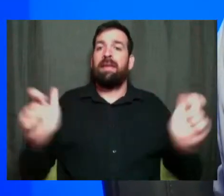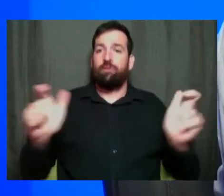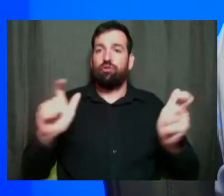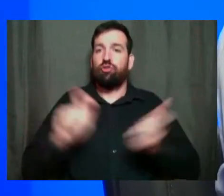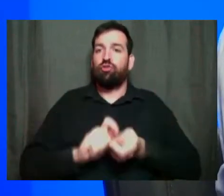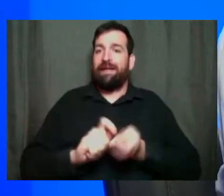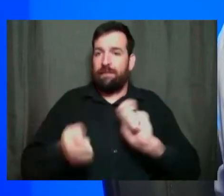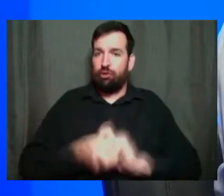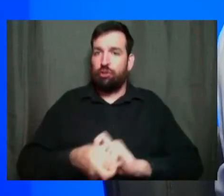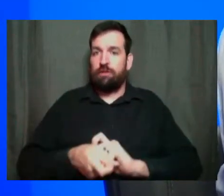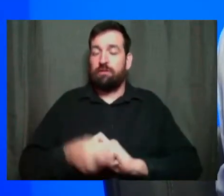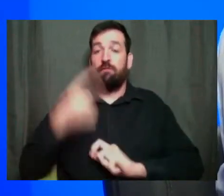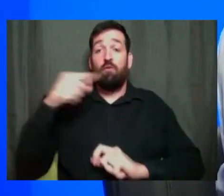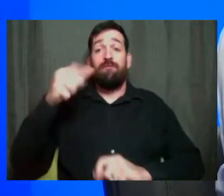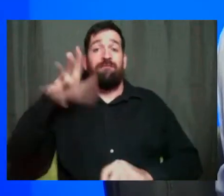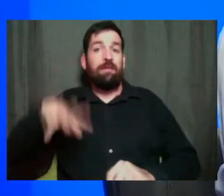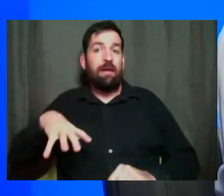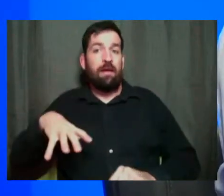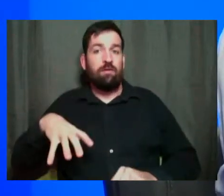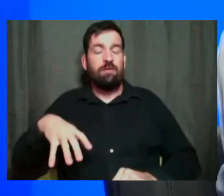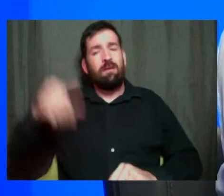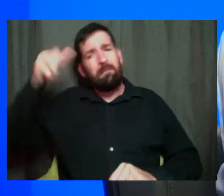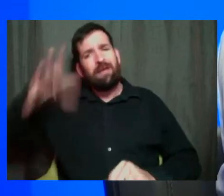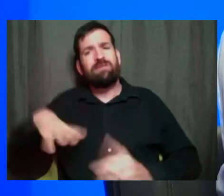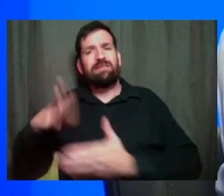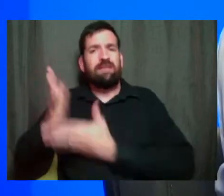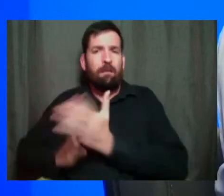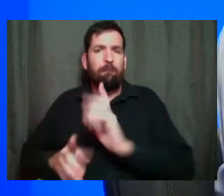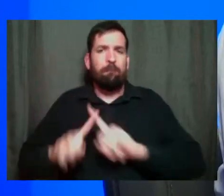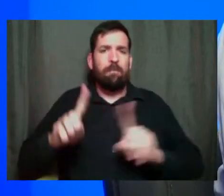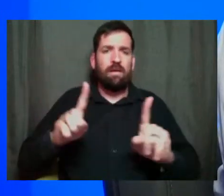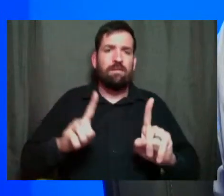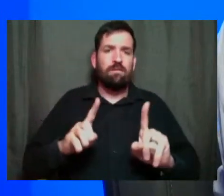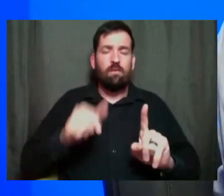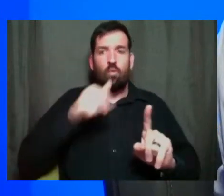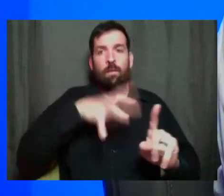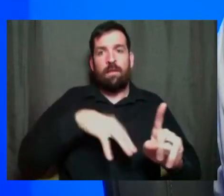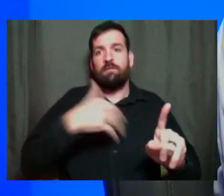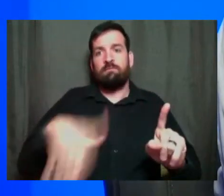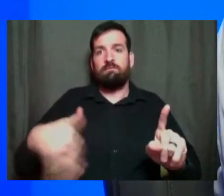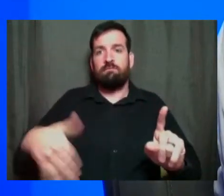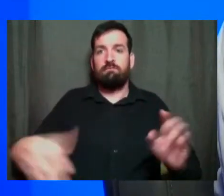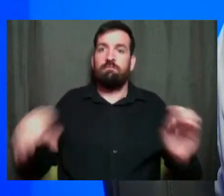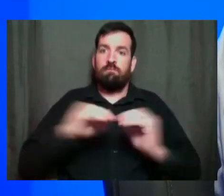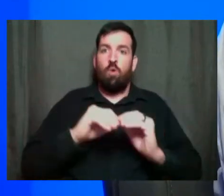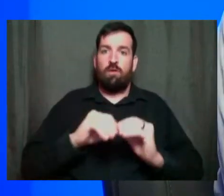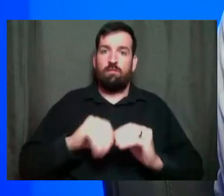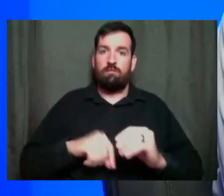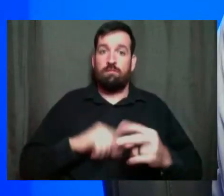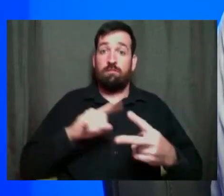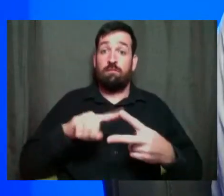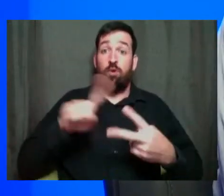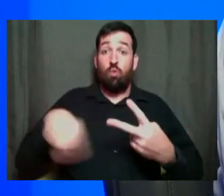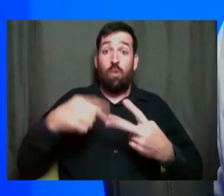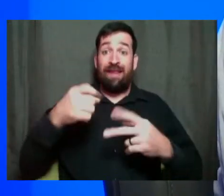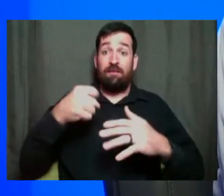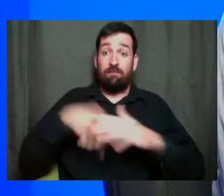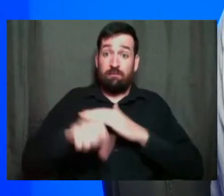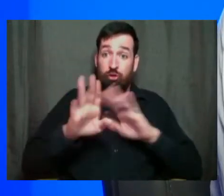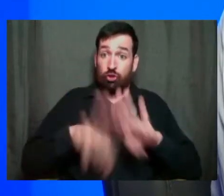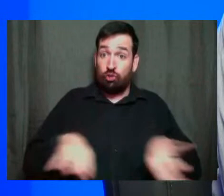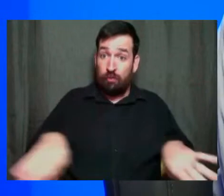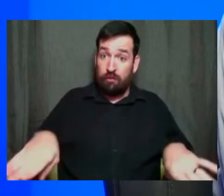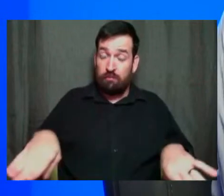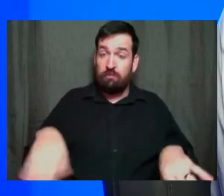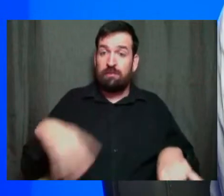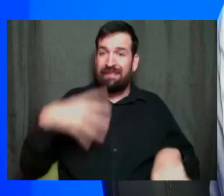in females' life, males to some degree, but it's women even more, females more. When they have children, the sleep